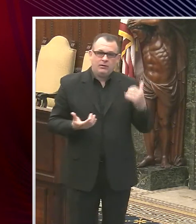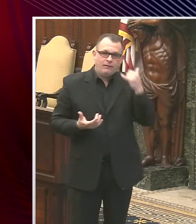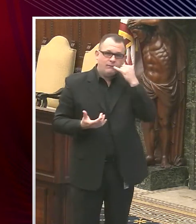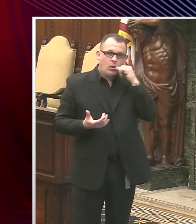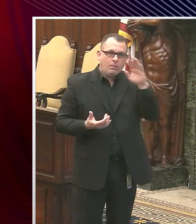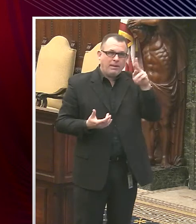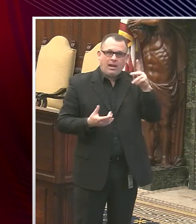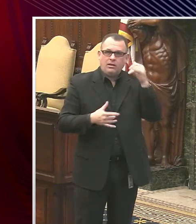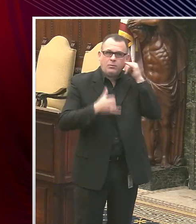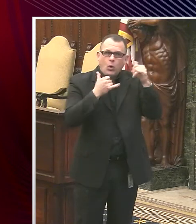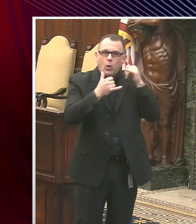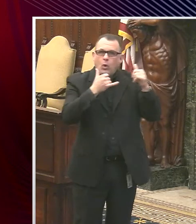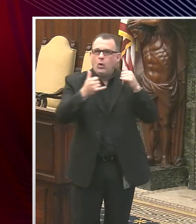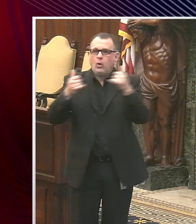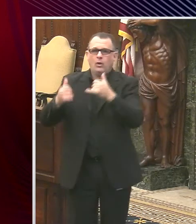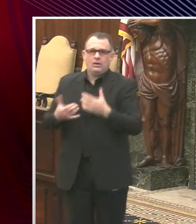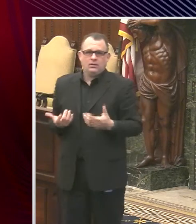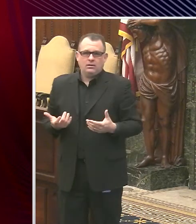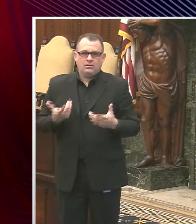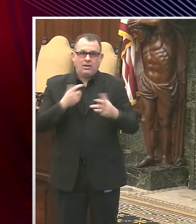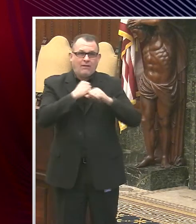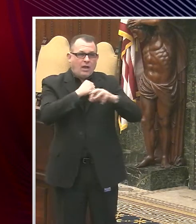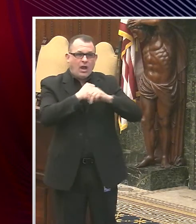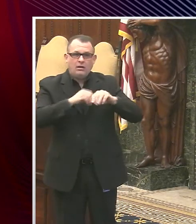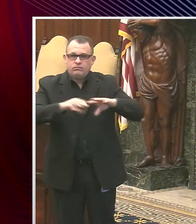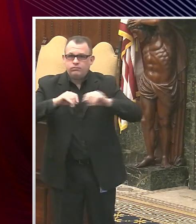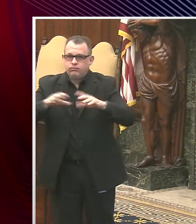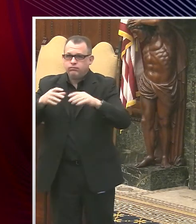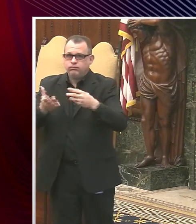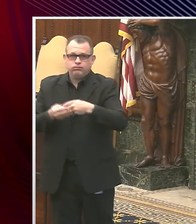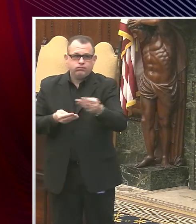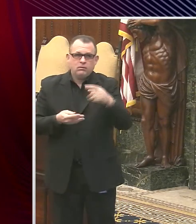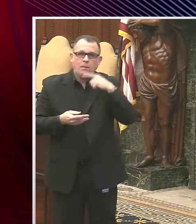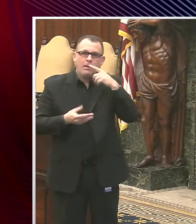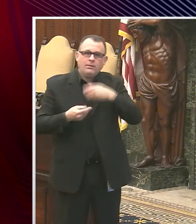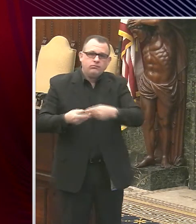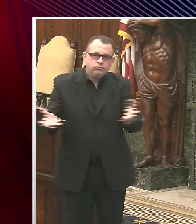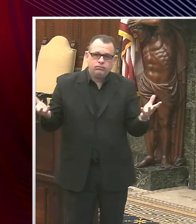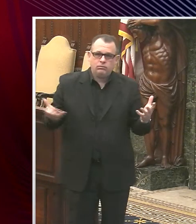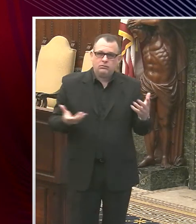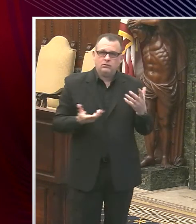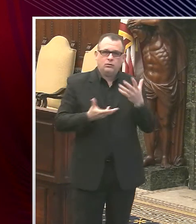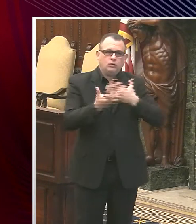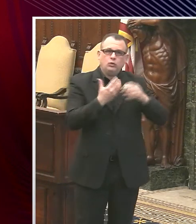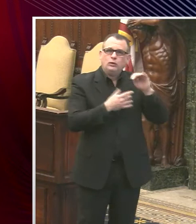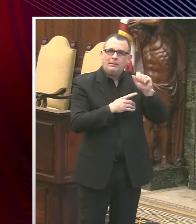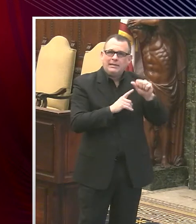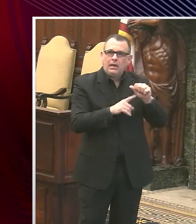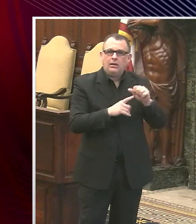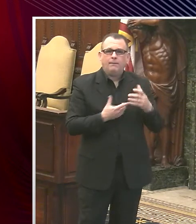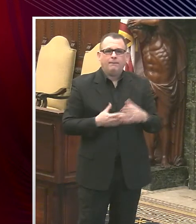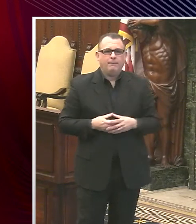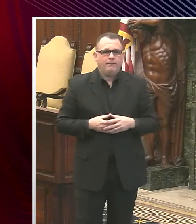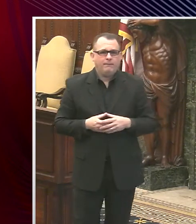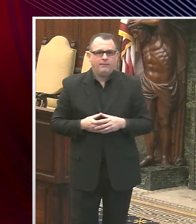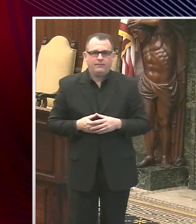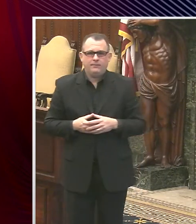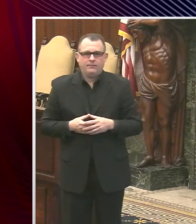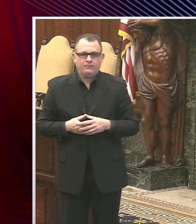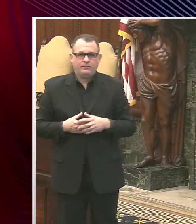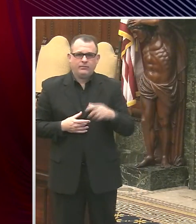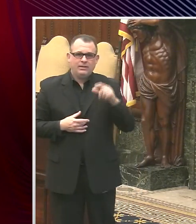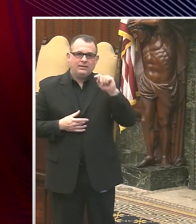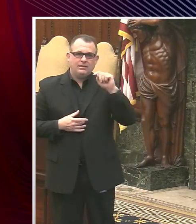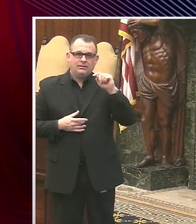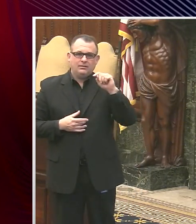know about this. There's flyers being distributed. Information is going out through social media. Things are going out through text